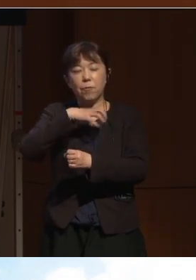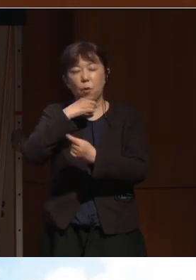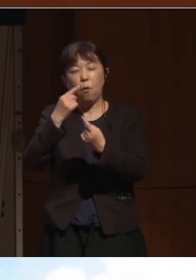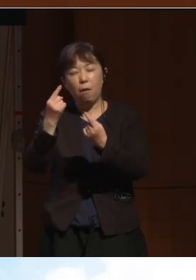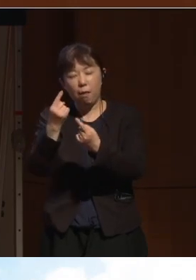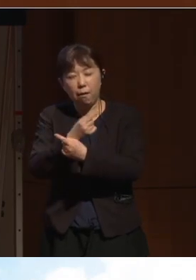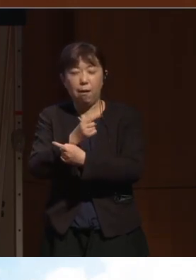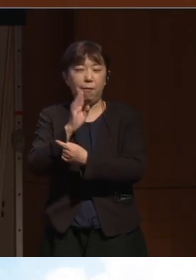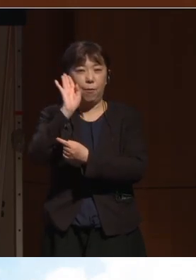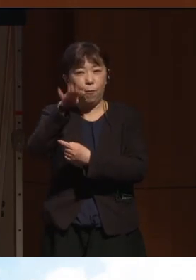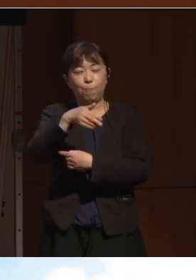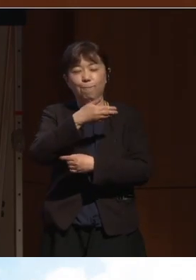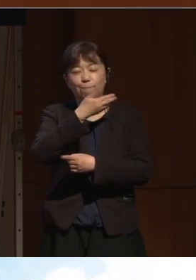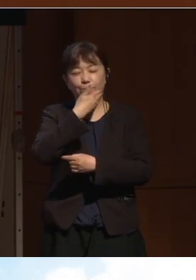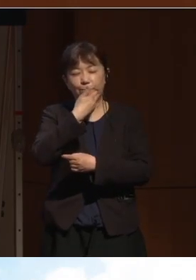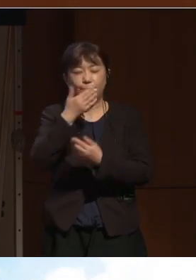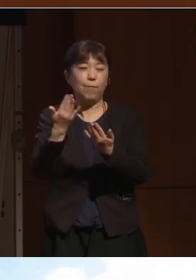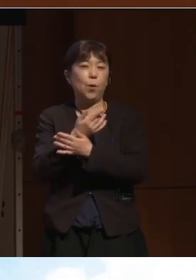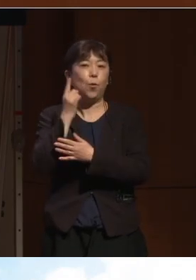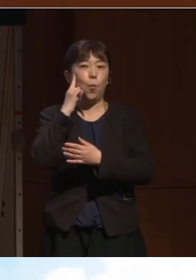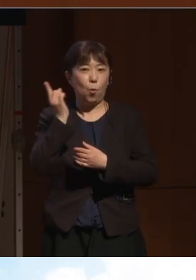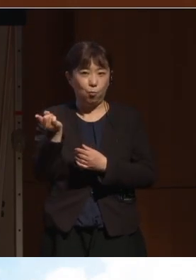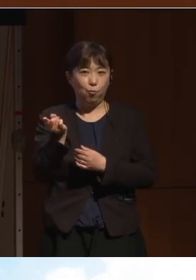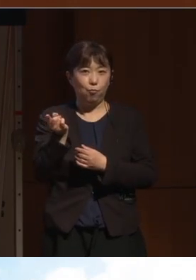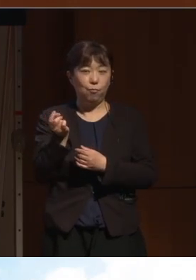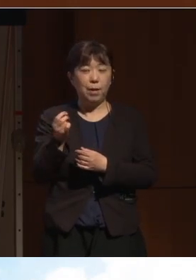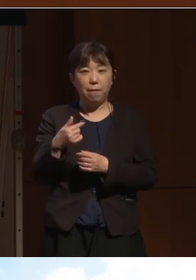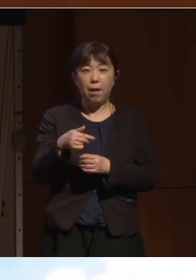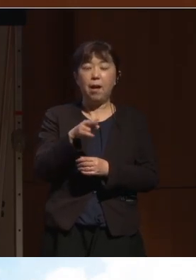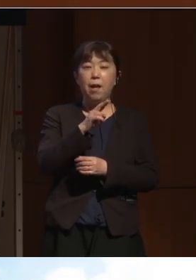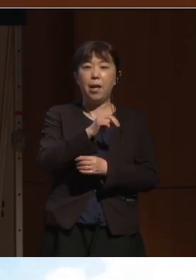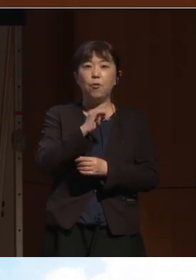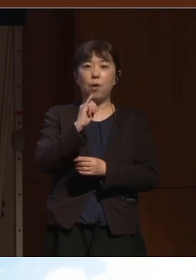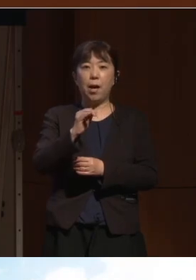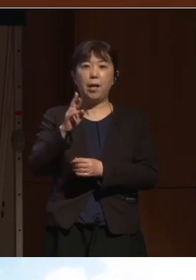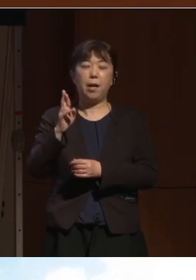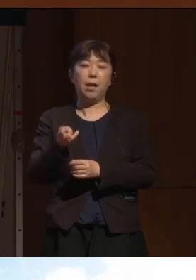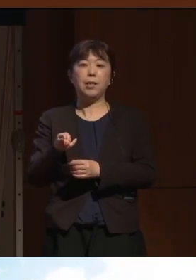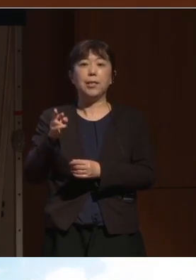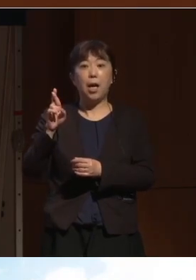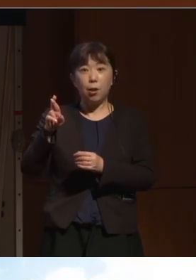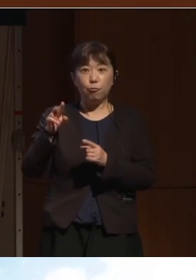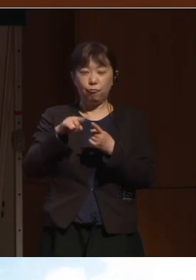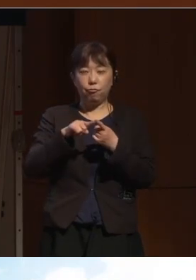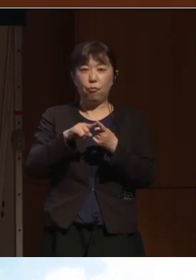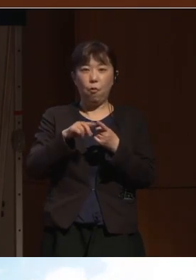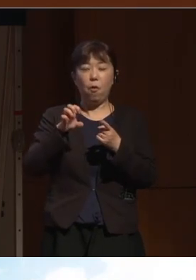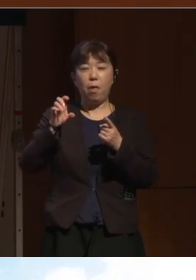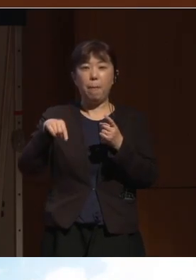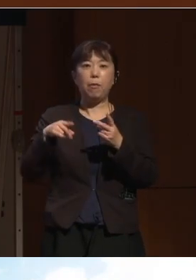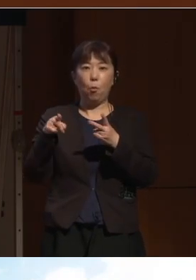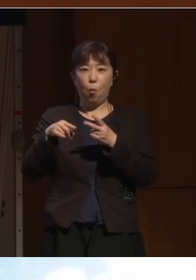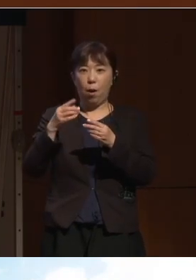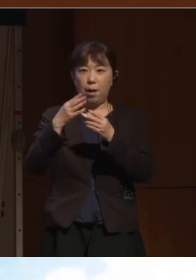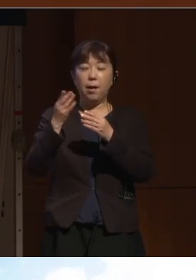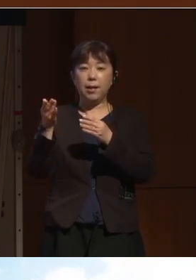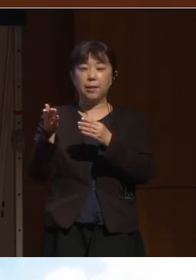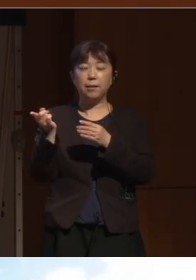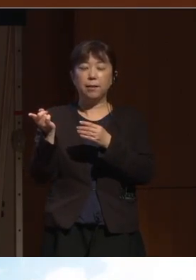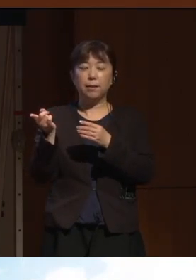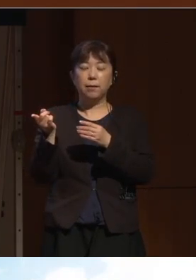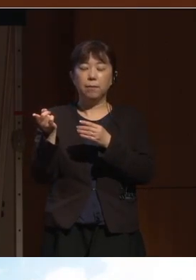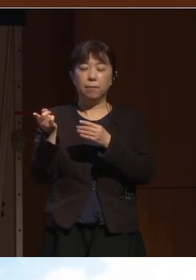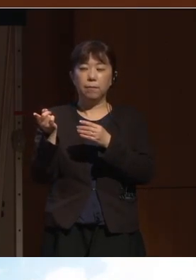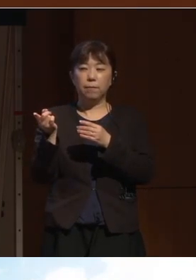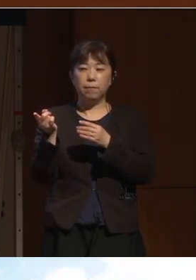research partnership between the NIHR and AMED for people in Japan, the UK, and beyond. And I want to end by thanking